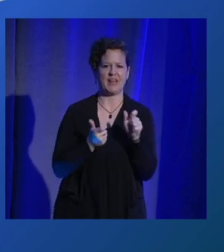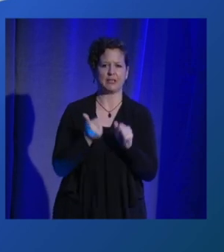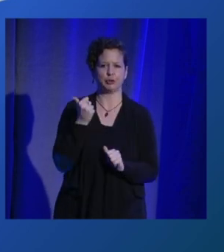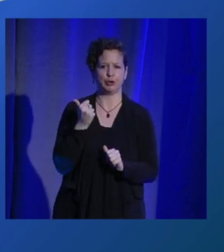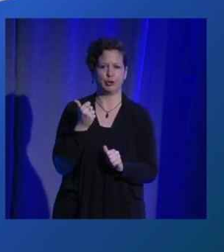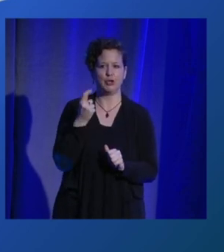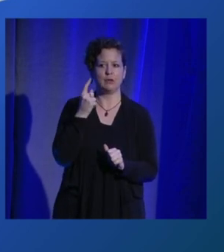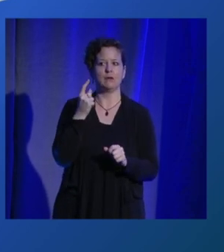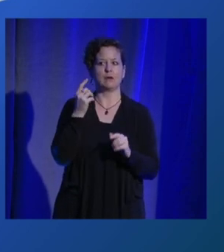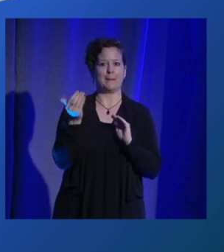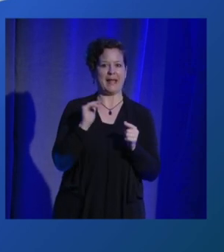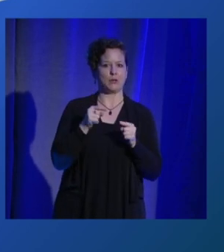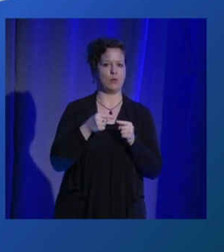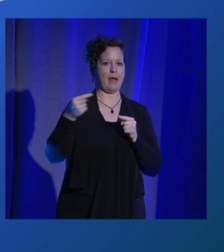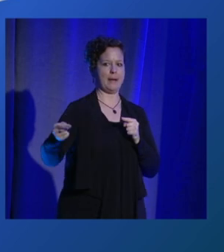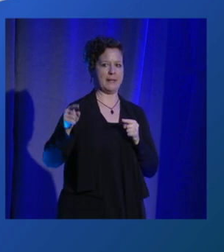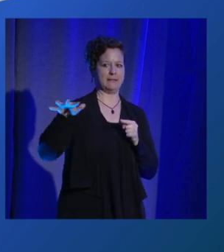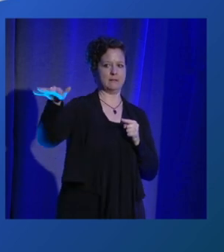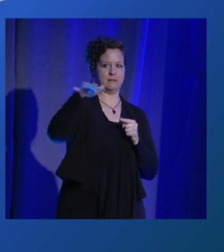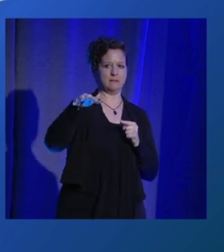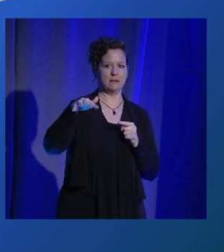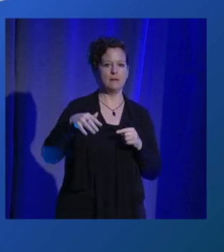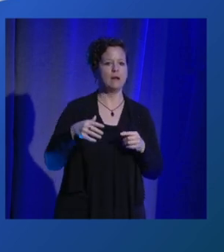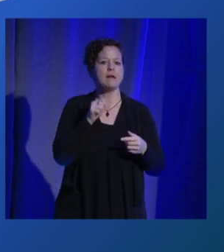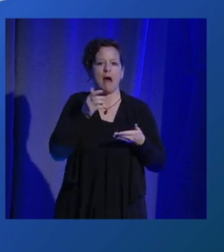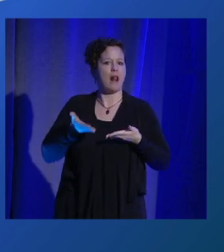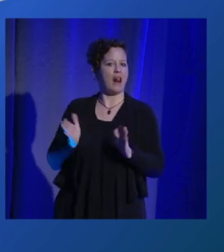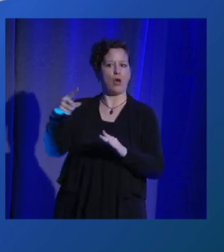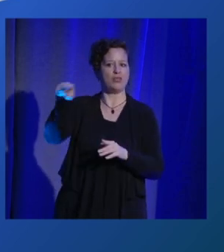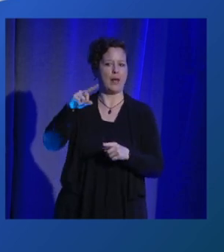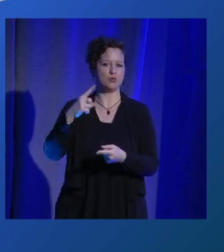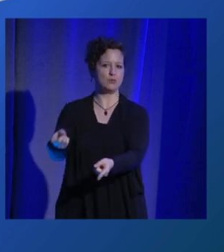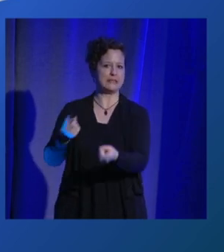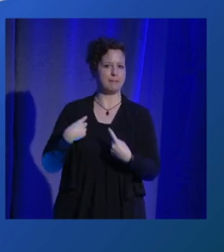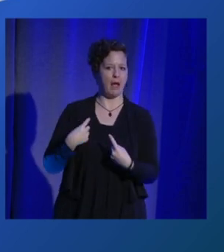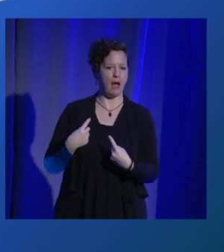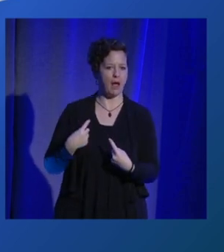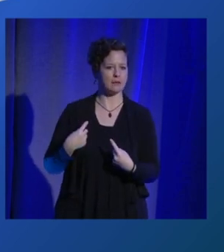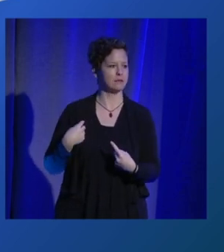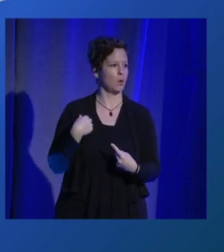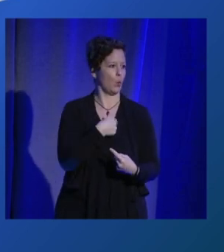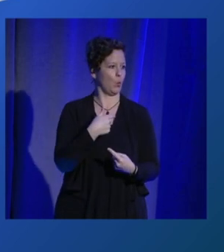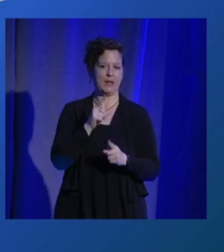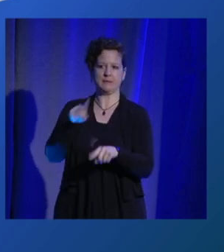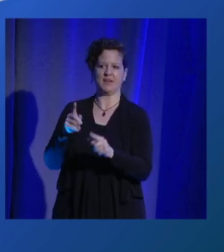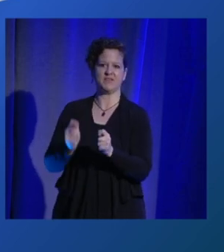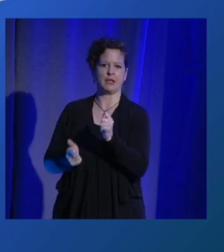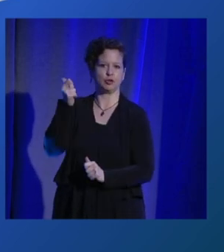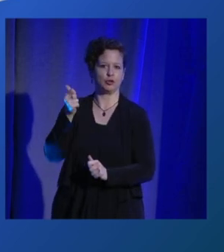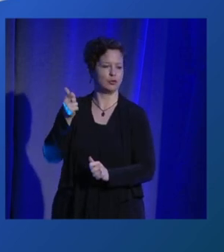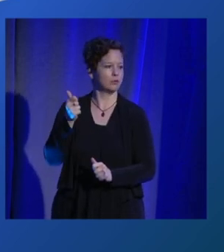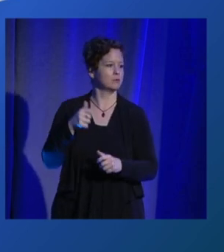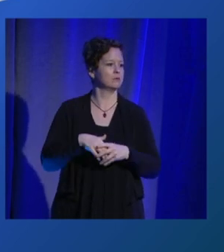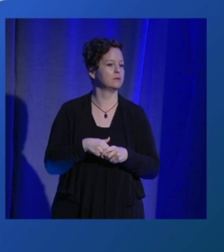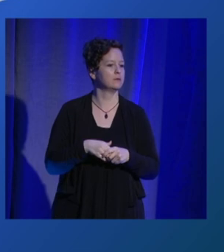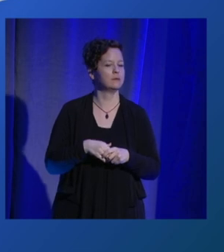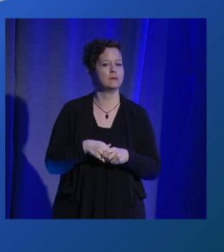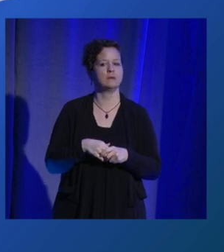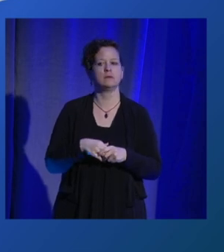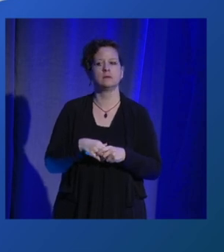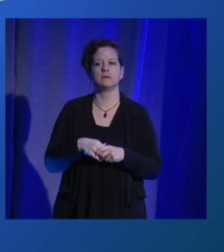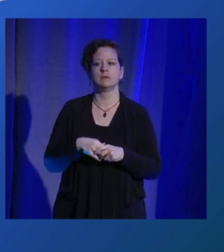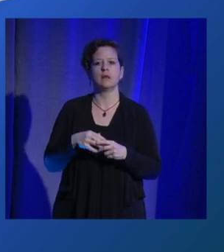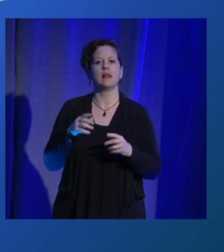are unable to respond from the moment they get resolution in other words we have a saying he kind of waking